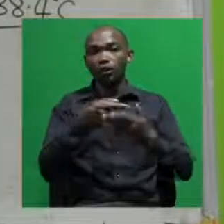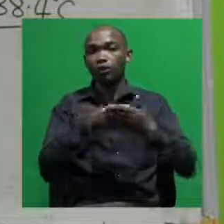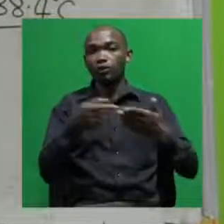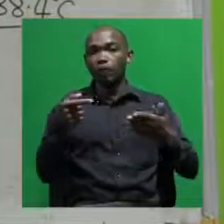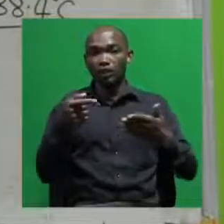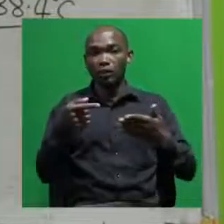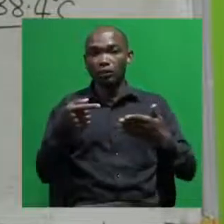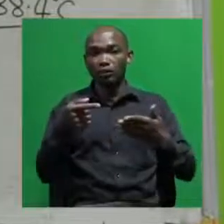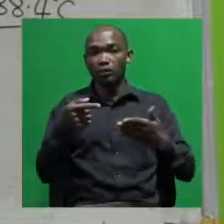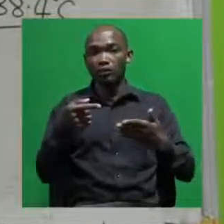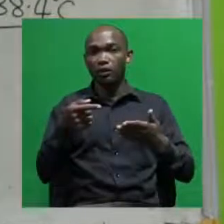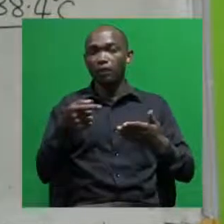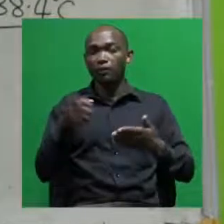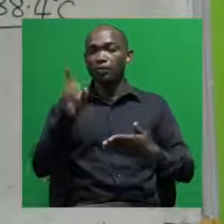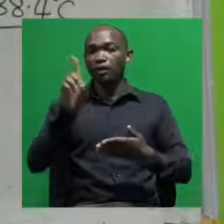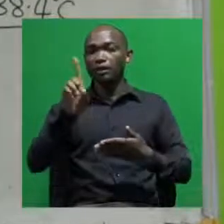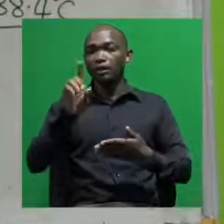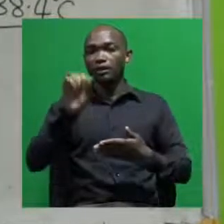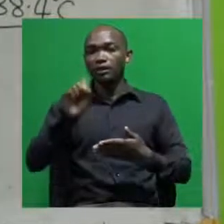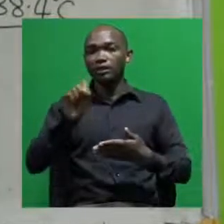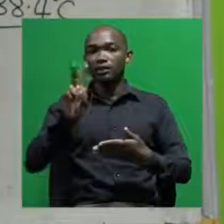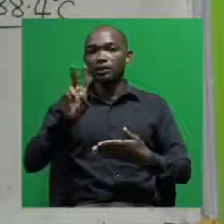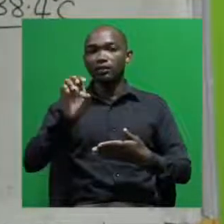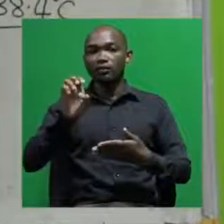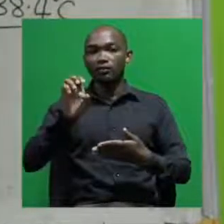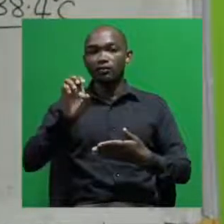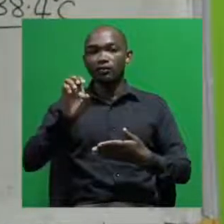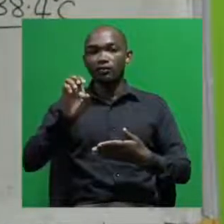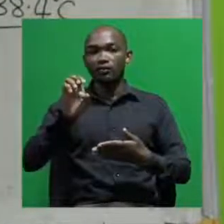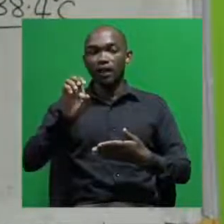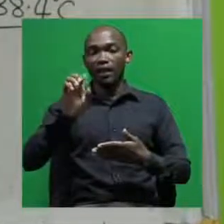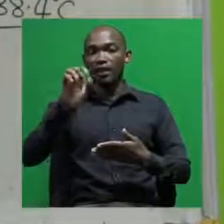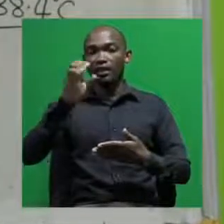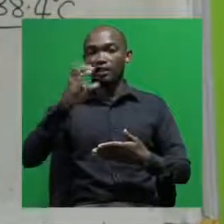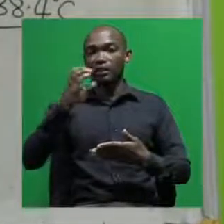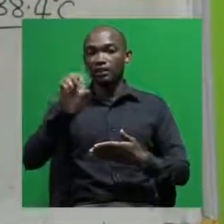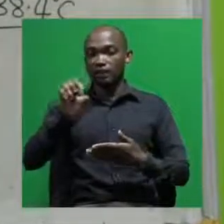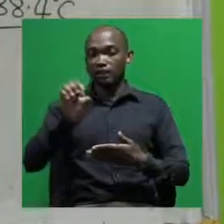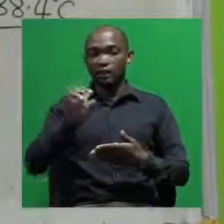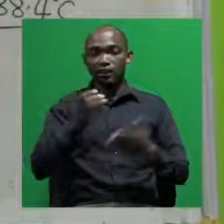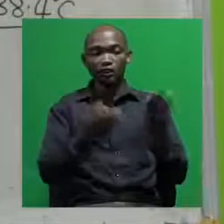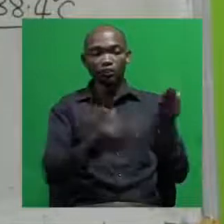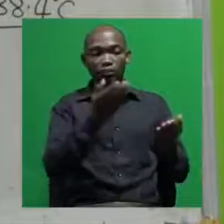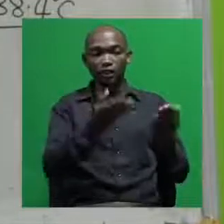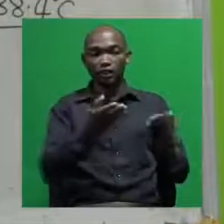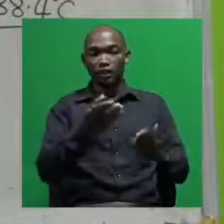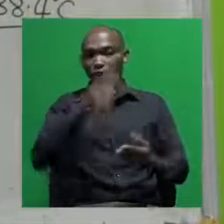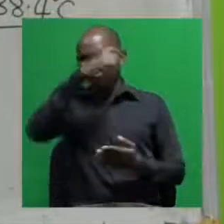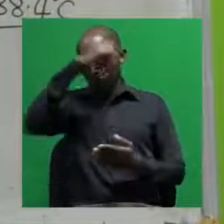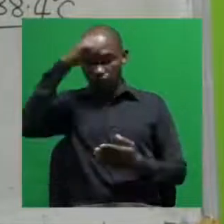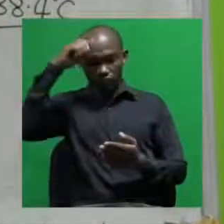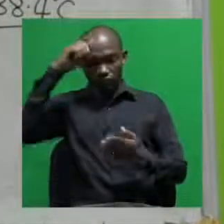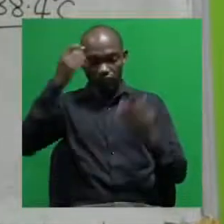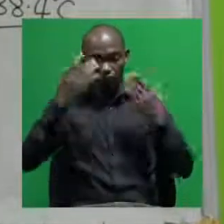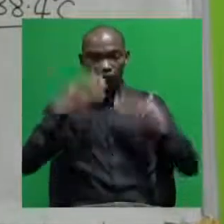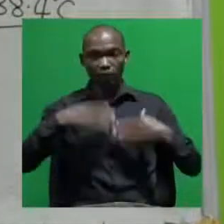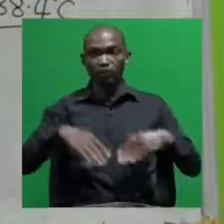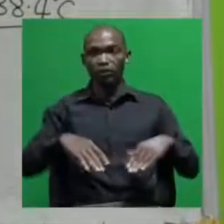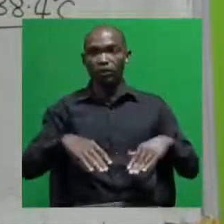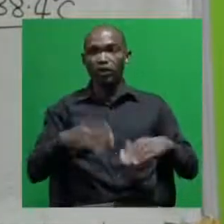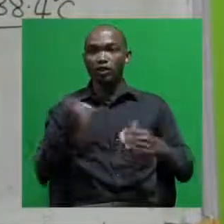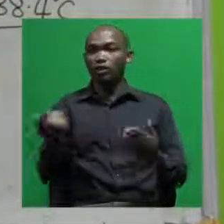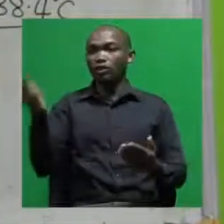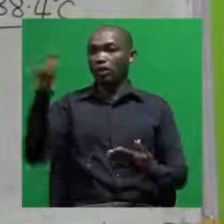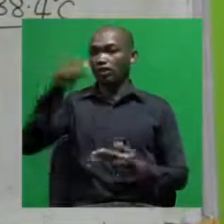the device that is used to measure the temperature of the body. Of course, you can come